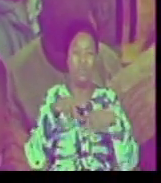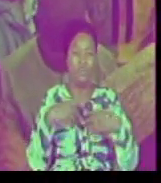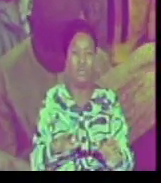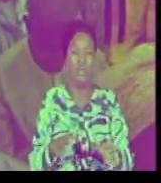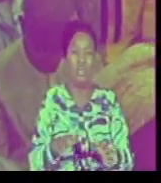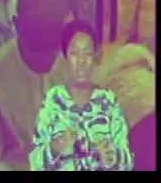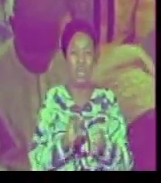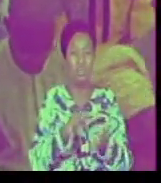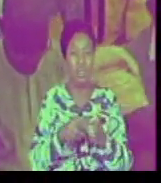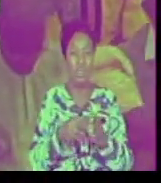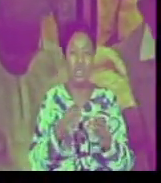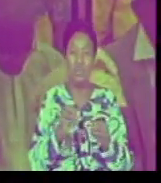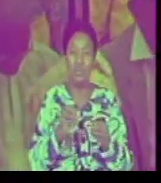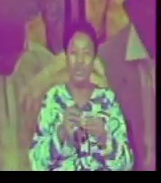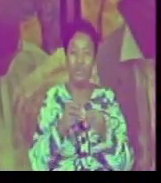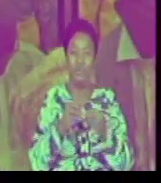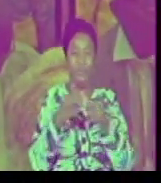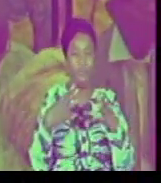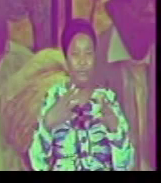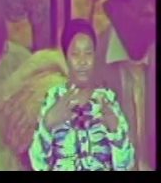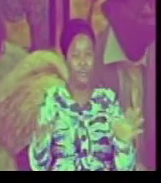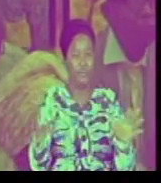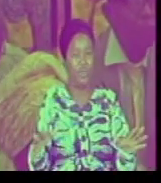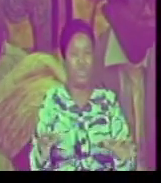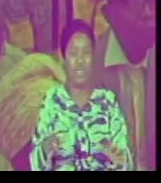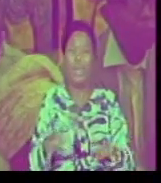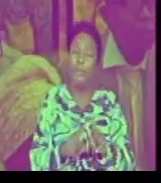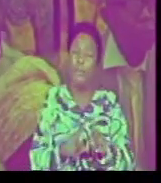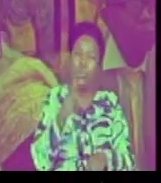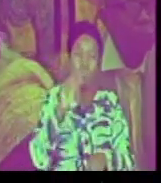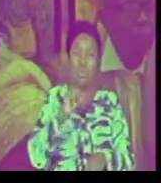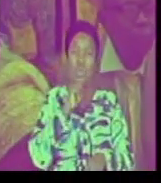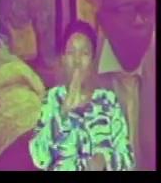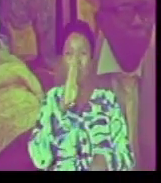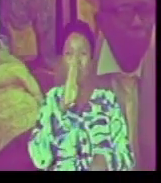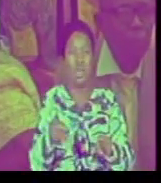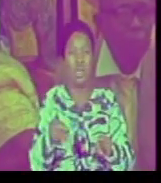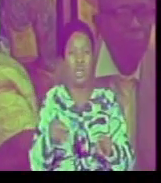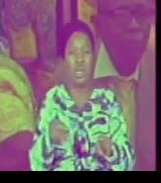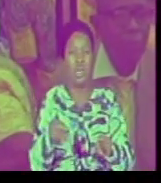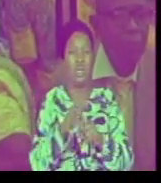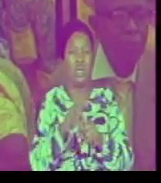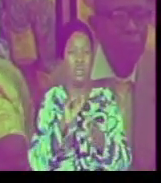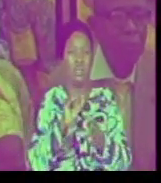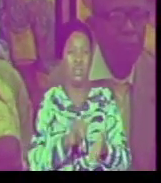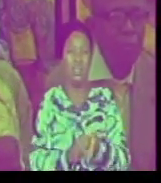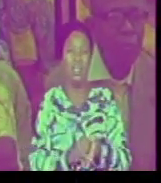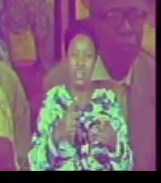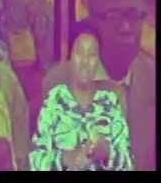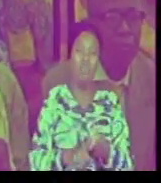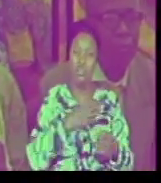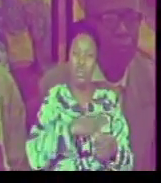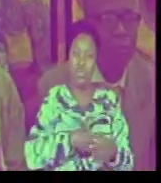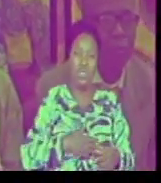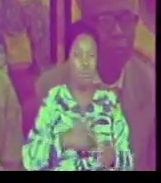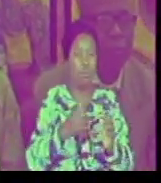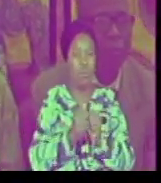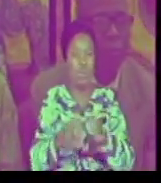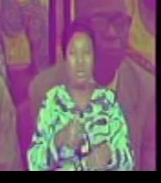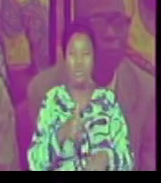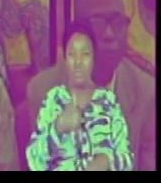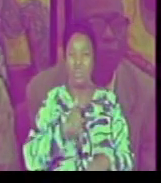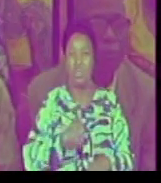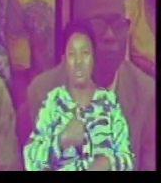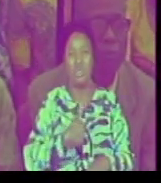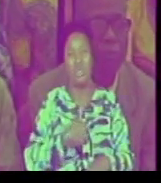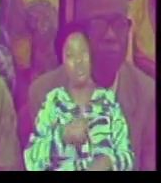they are blown up. Not with self-conceit. Without self-conceit, look at verse